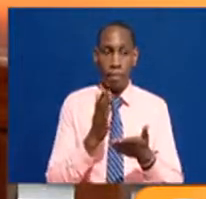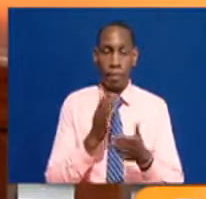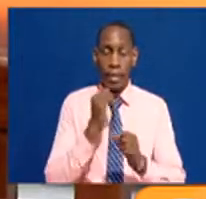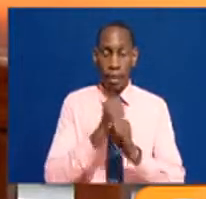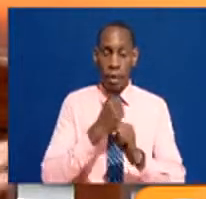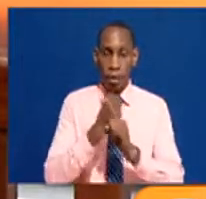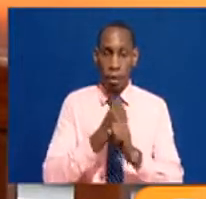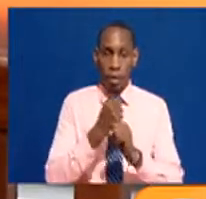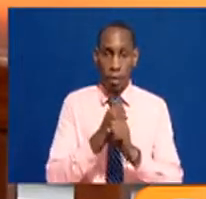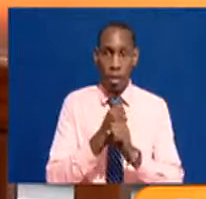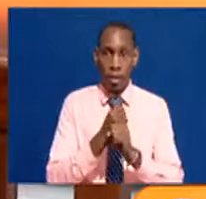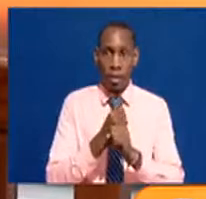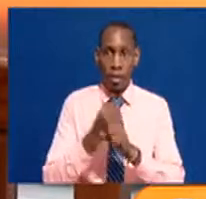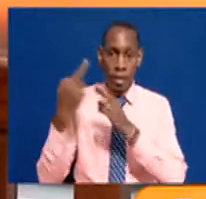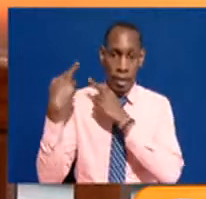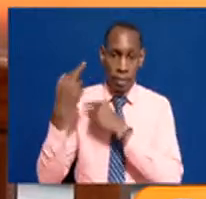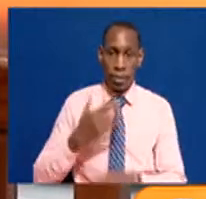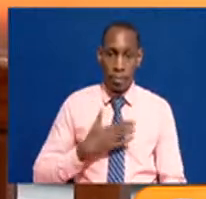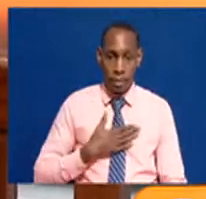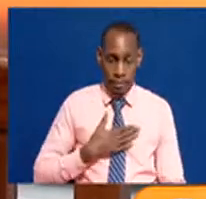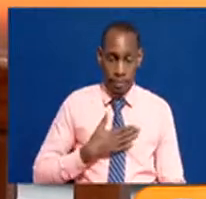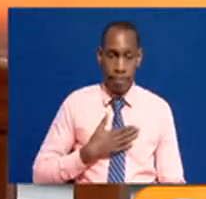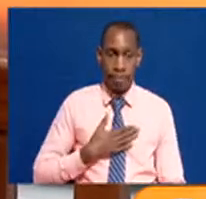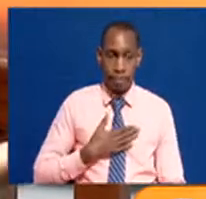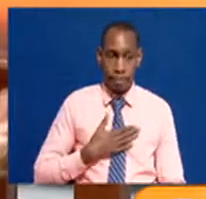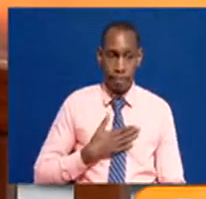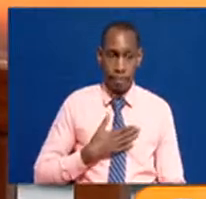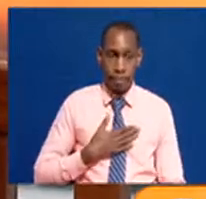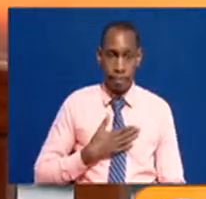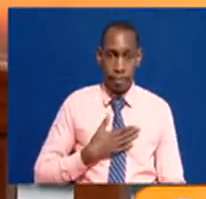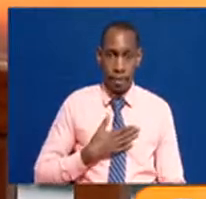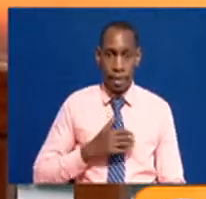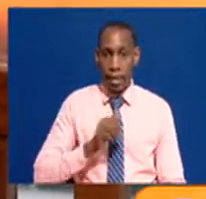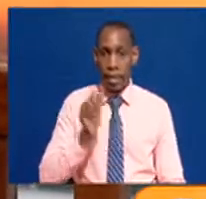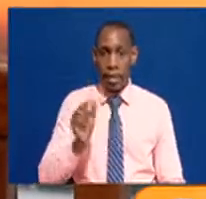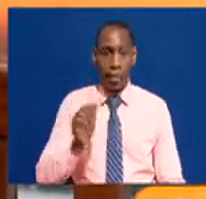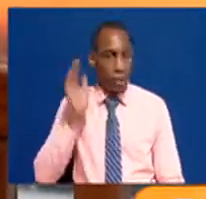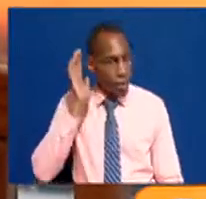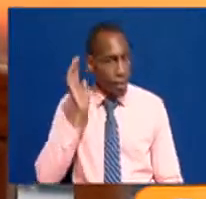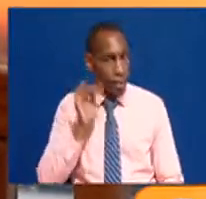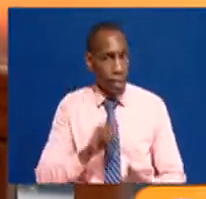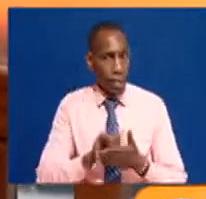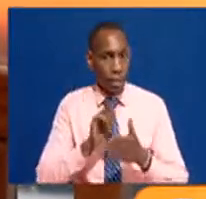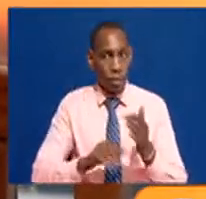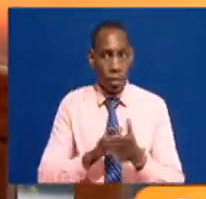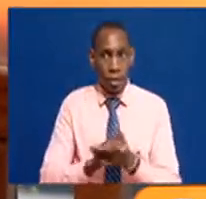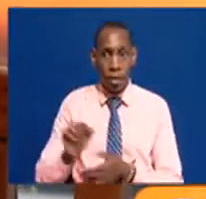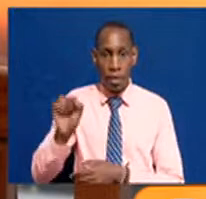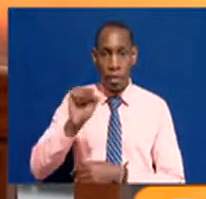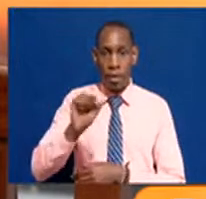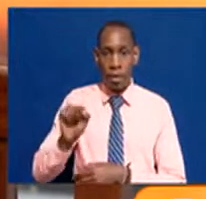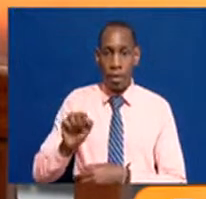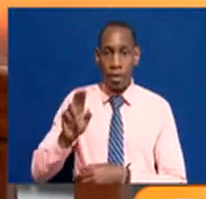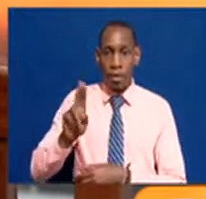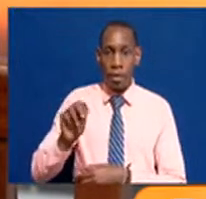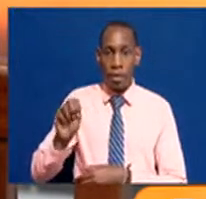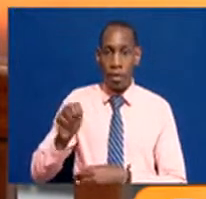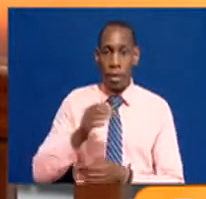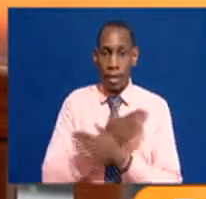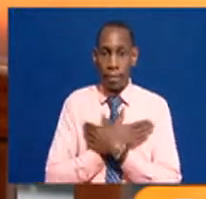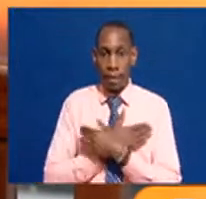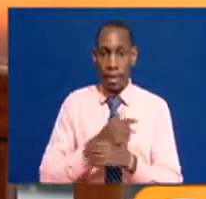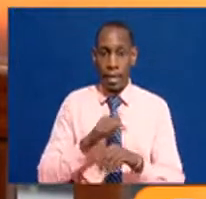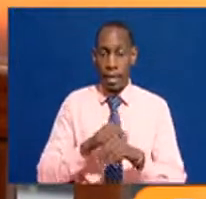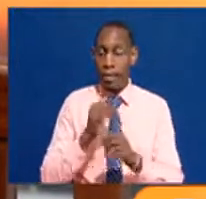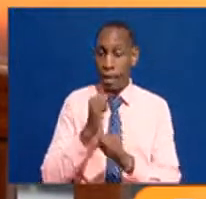perform my mandate. I have heard somebody say that Susan is a friend. when it's come to